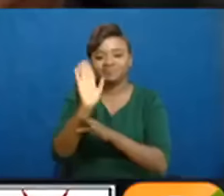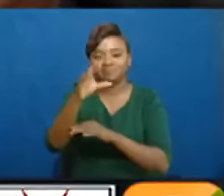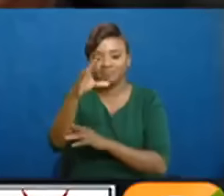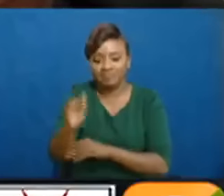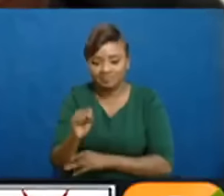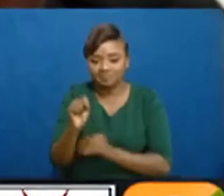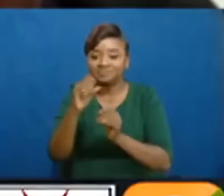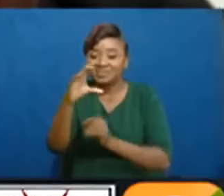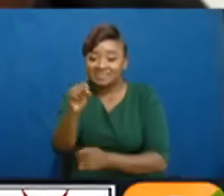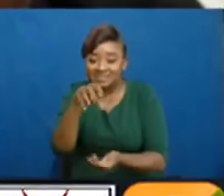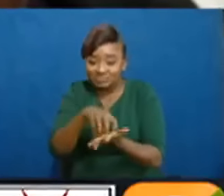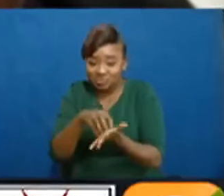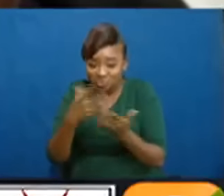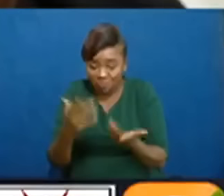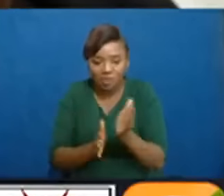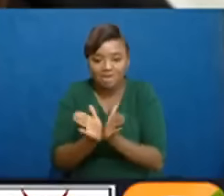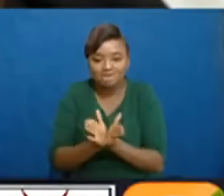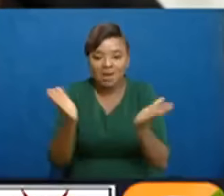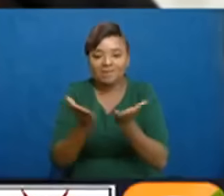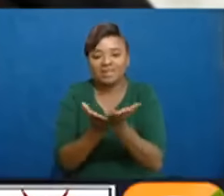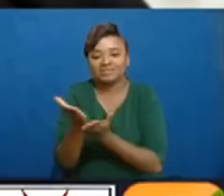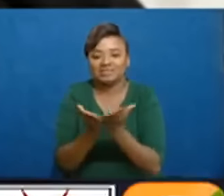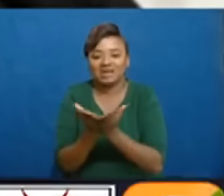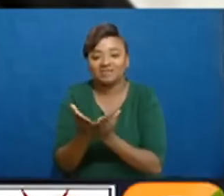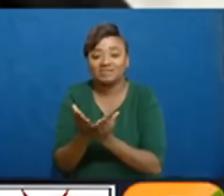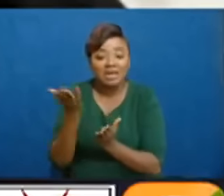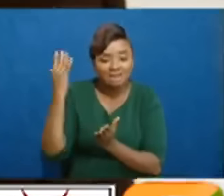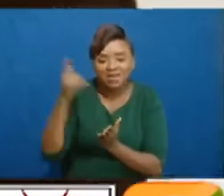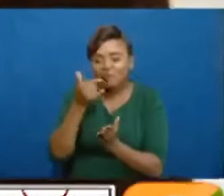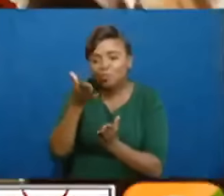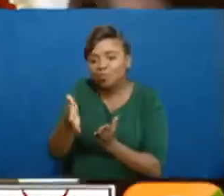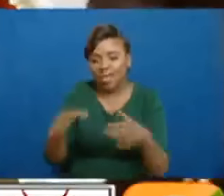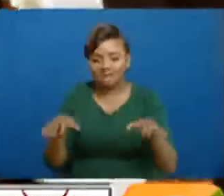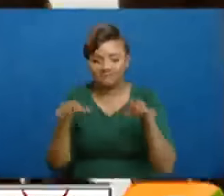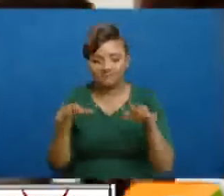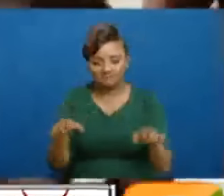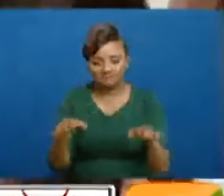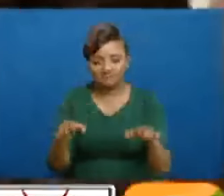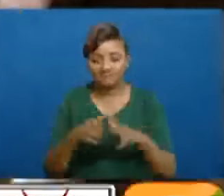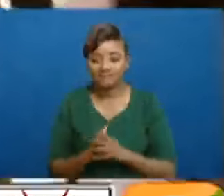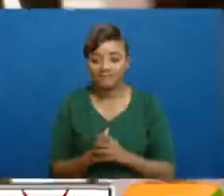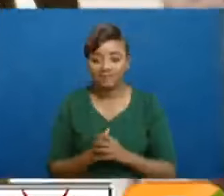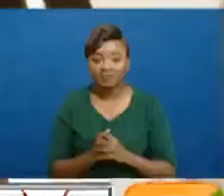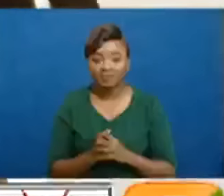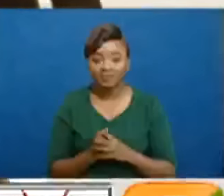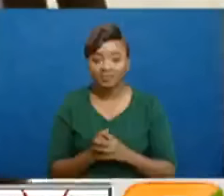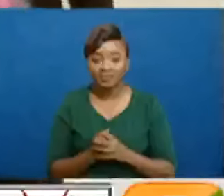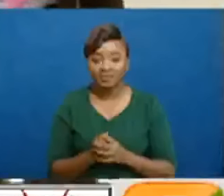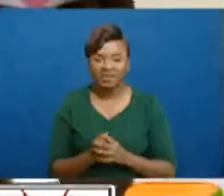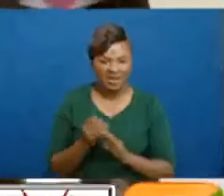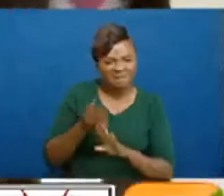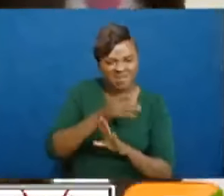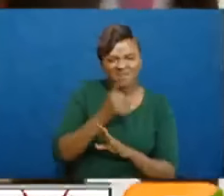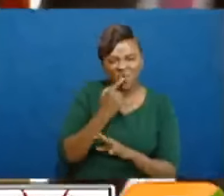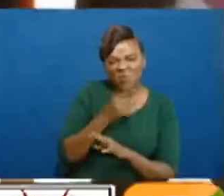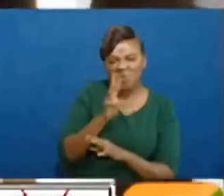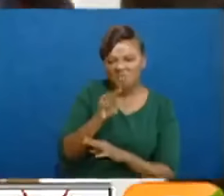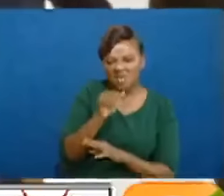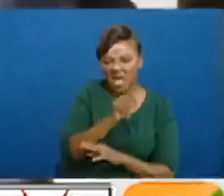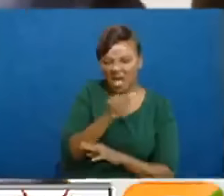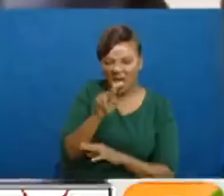service docket previously held by outspoken Moses Kuria. Muturi was initially to be succeeded by Rebecca Miano as